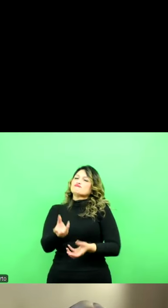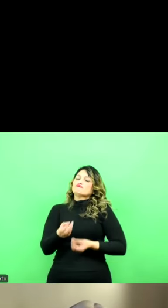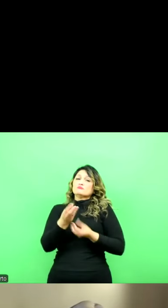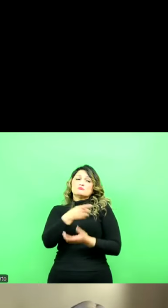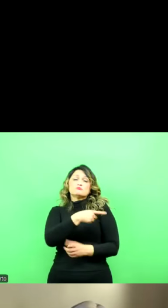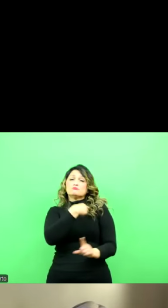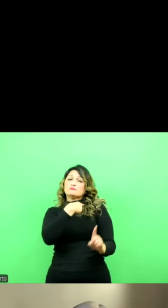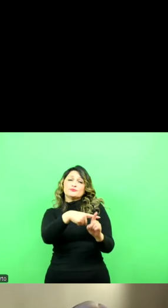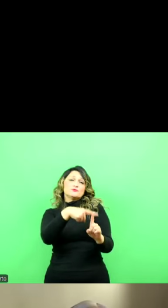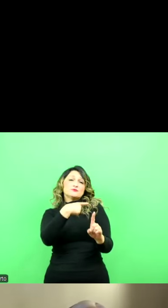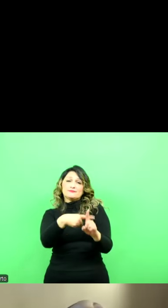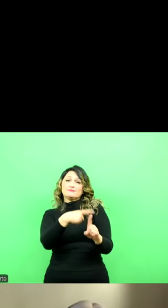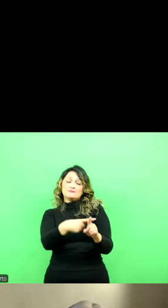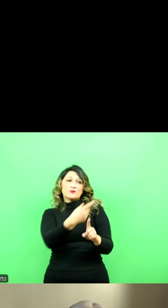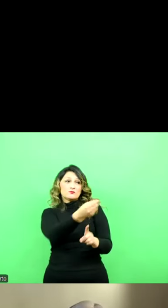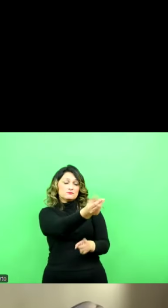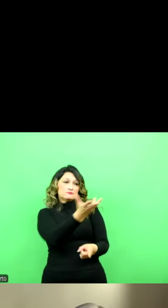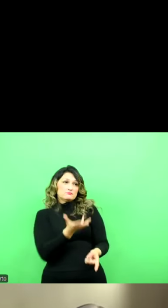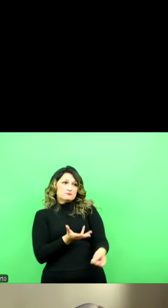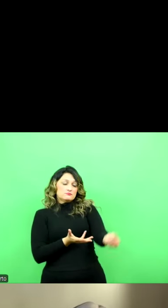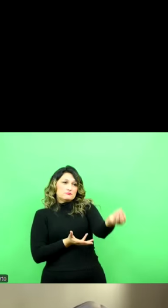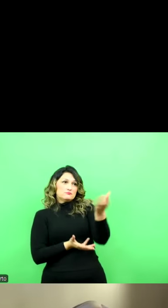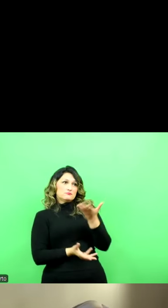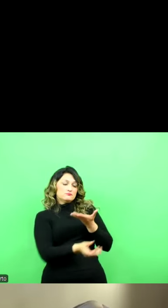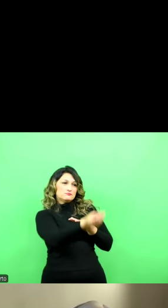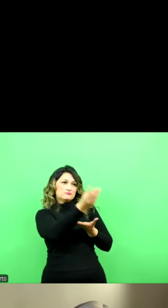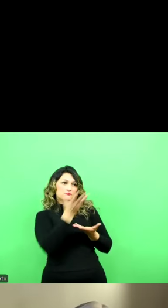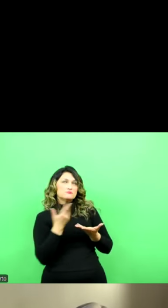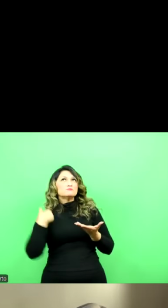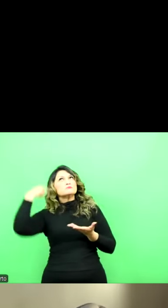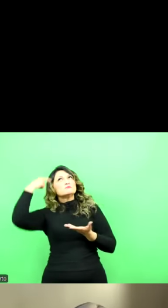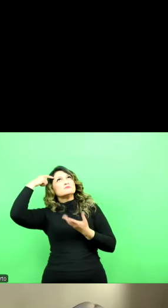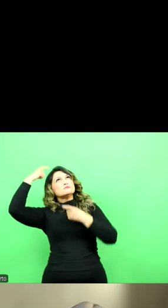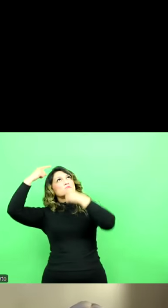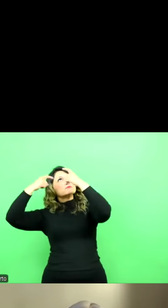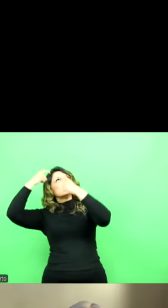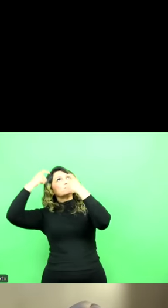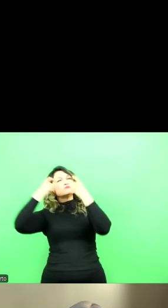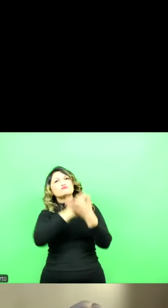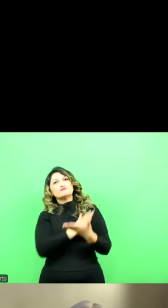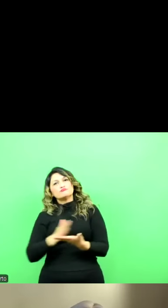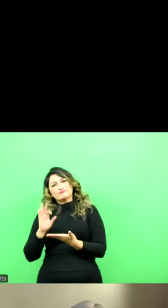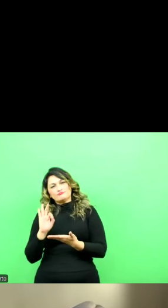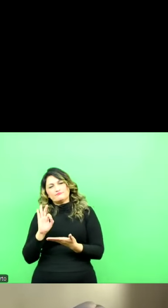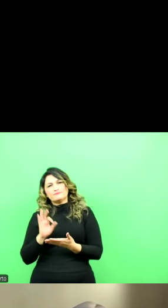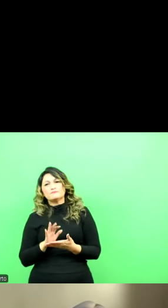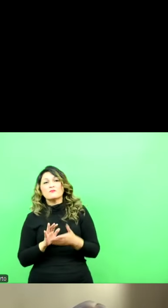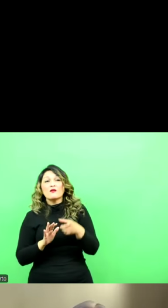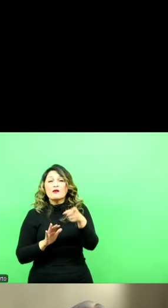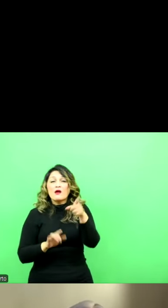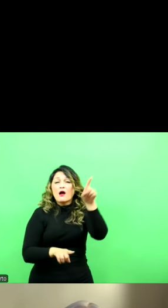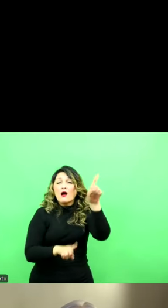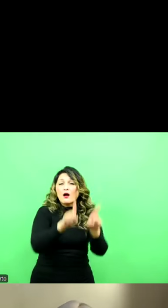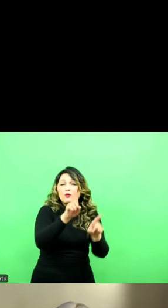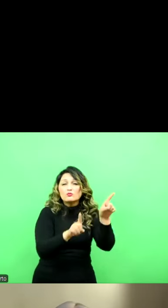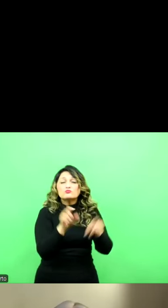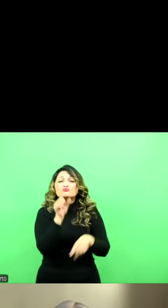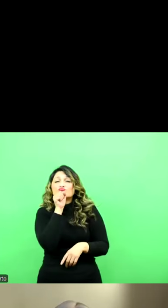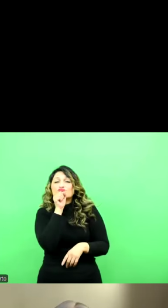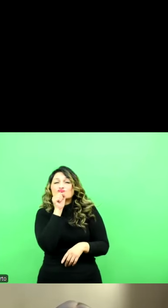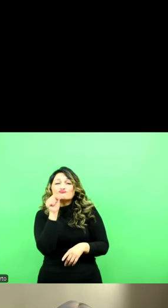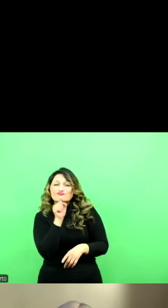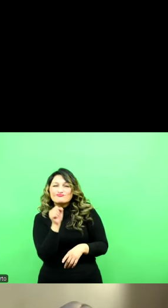were burdened by the need to rebuild, to find employment, to work, and also care for children